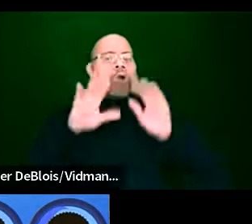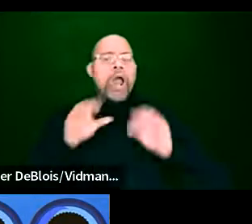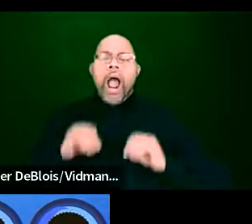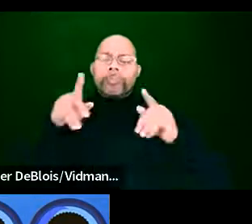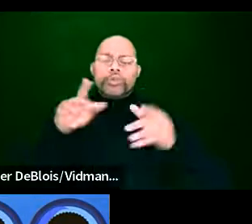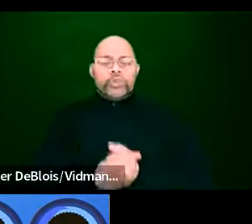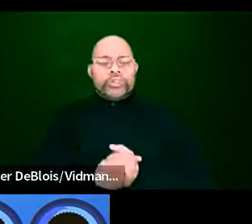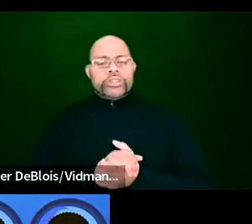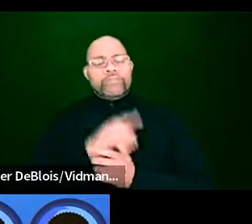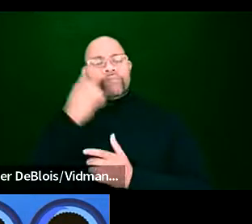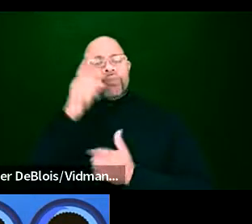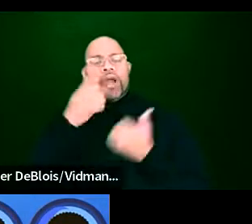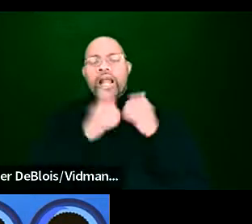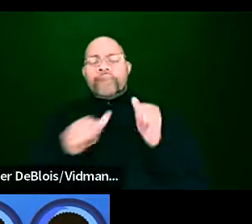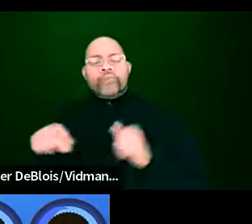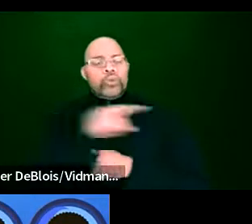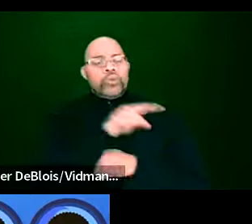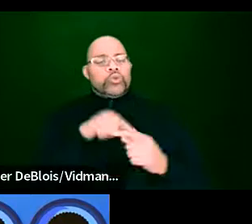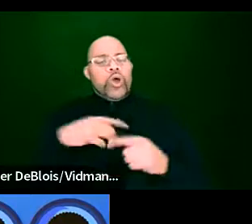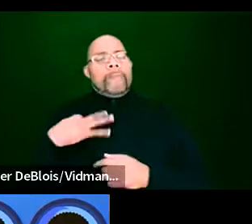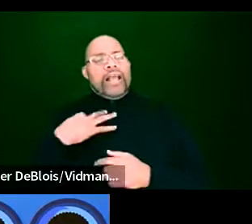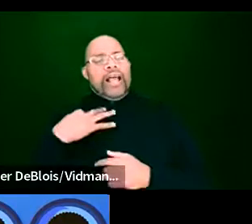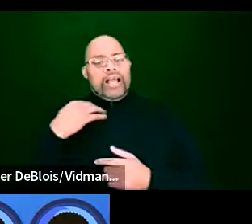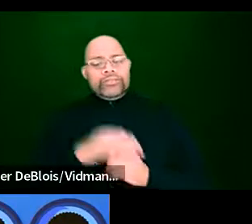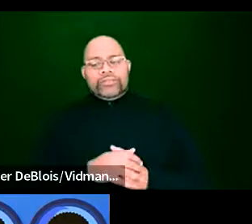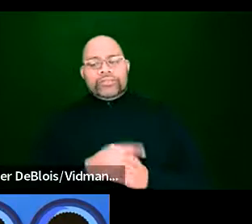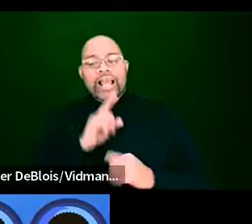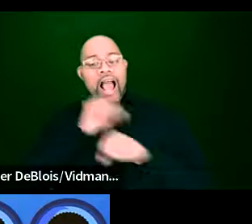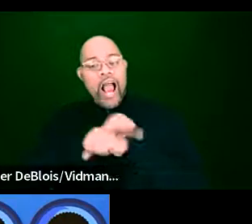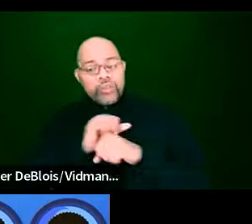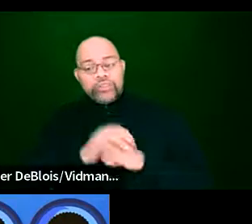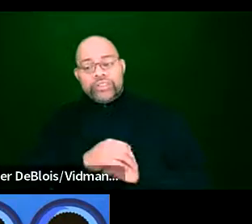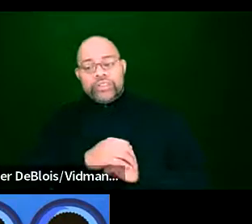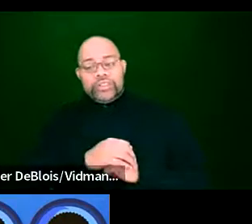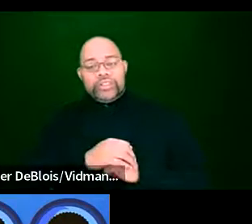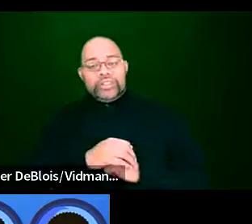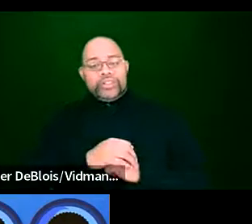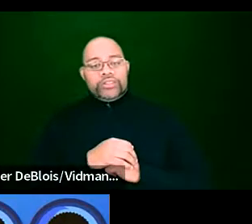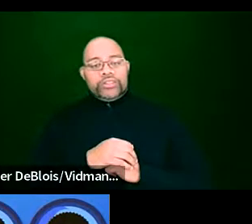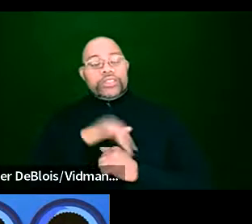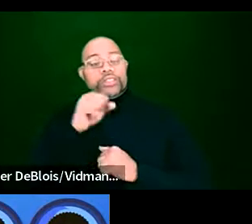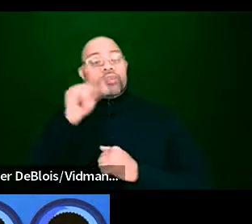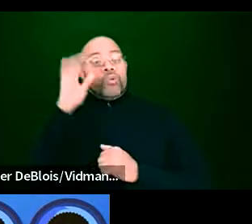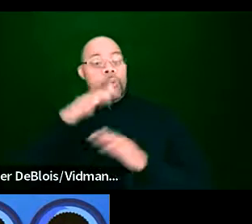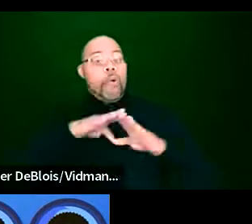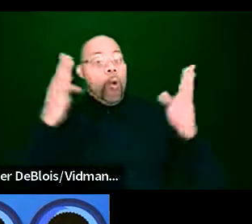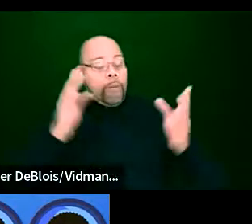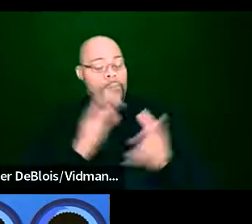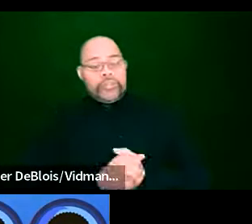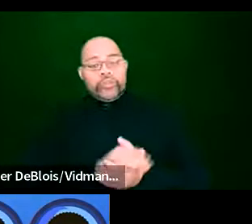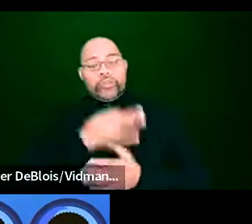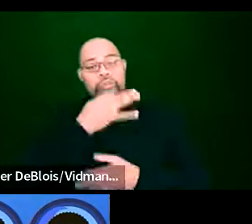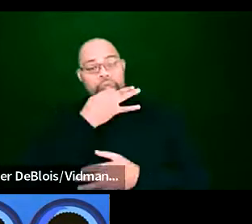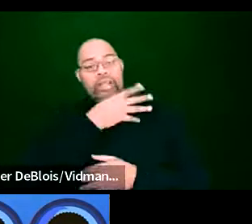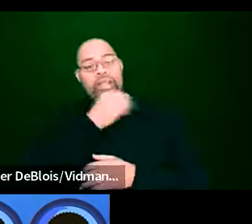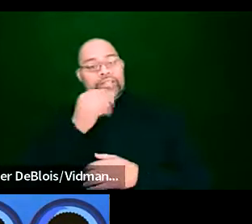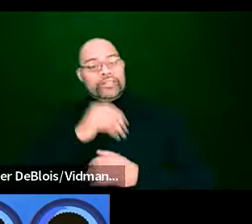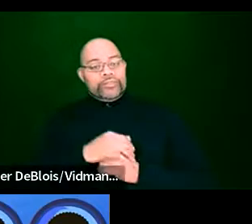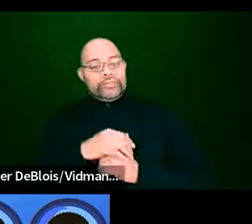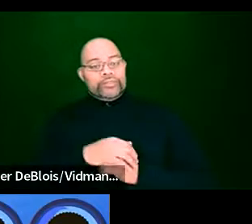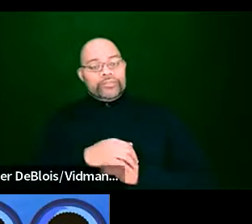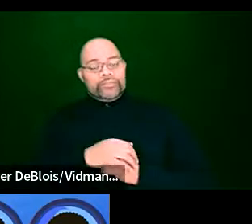opportunity for any of you all to apply to. Actually, yes, it will be opening soon, and